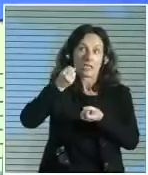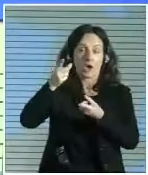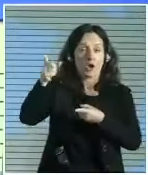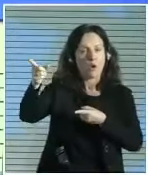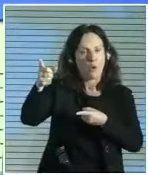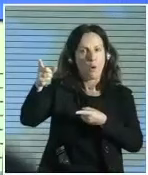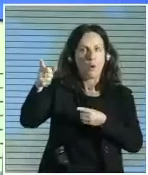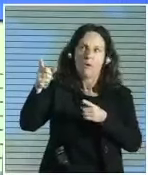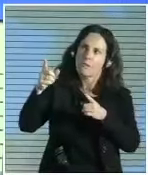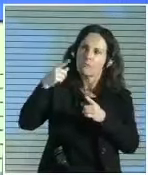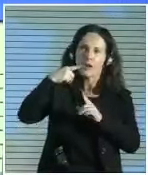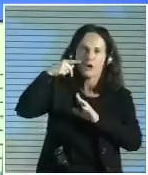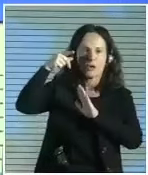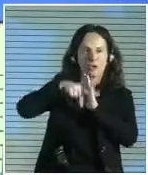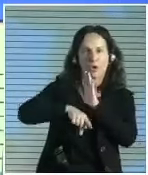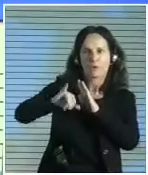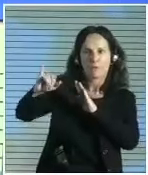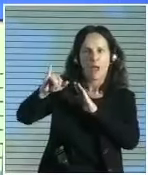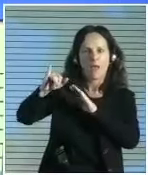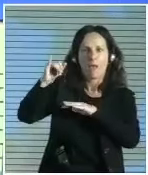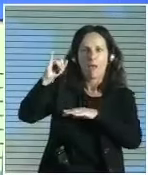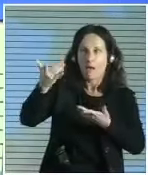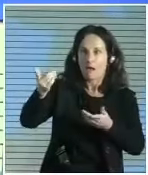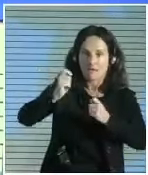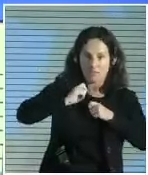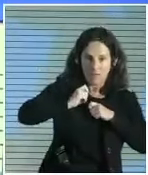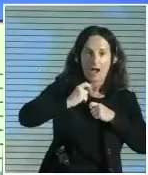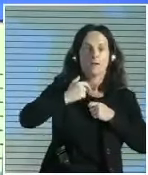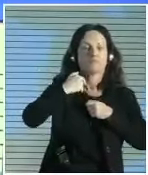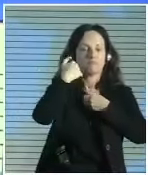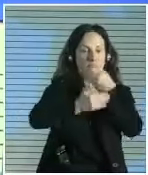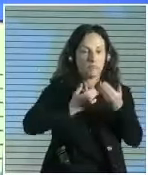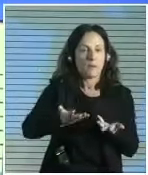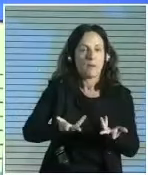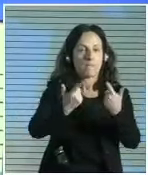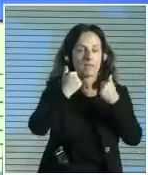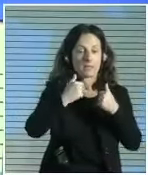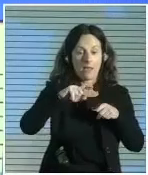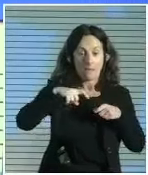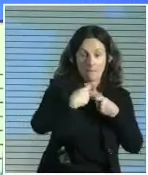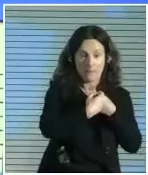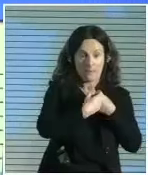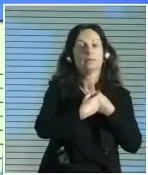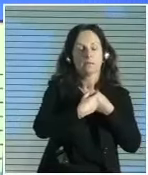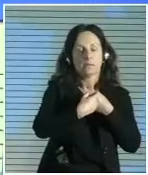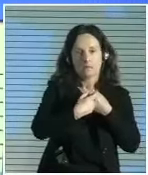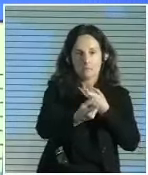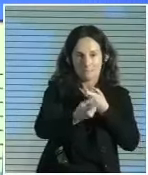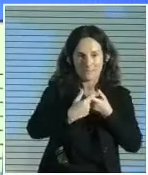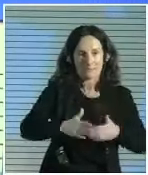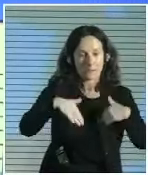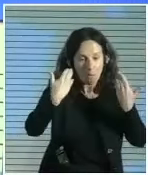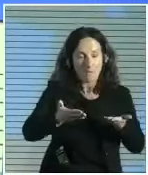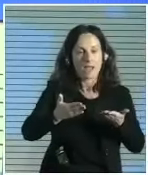the engagement of all the stakeholders, and at the same time provide us a clear guide to do the action